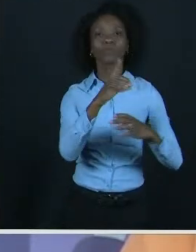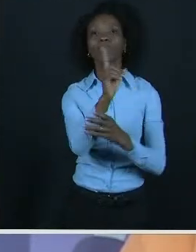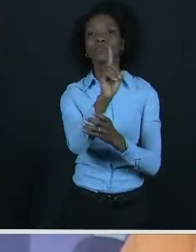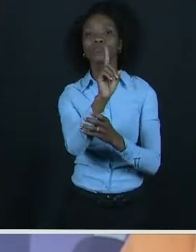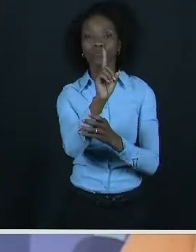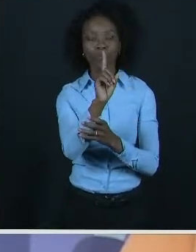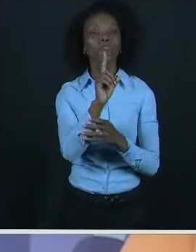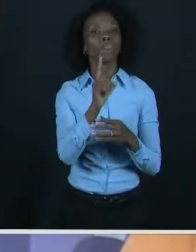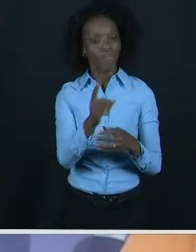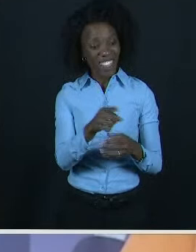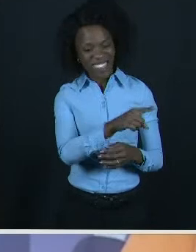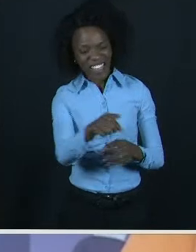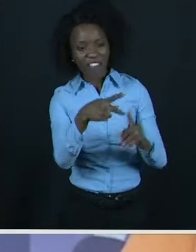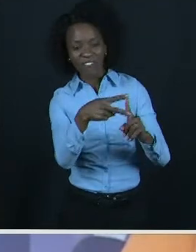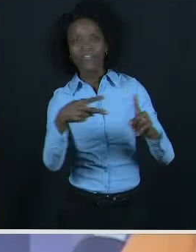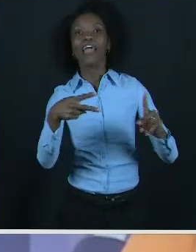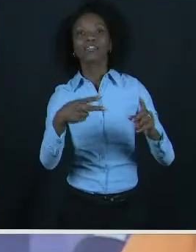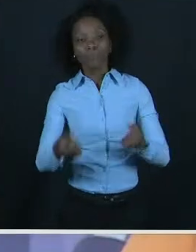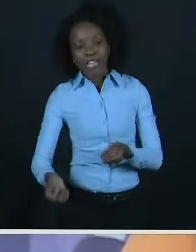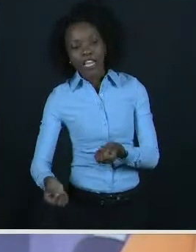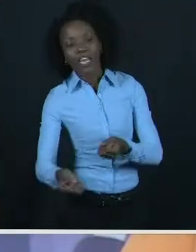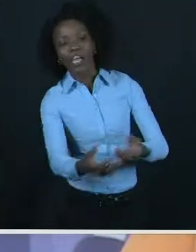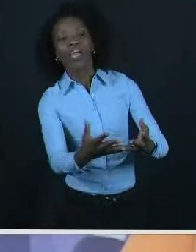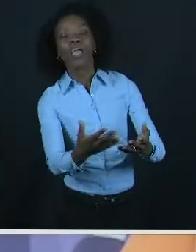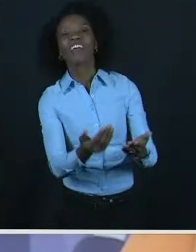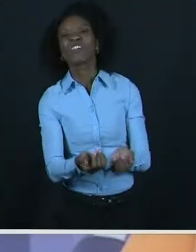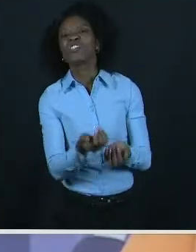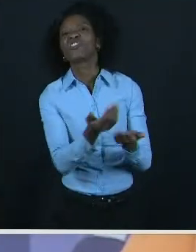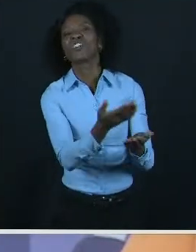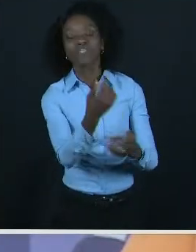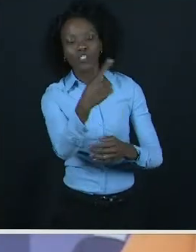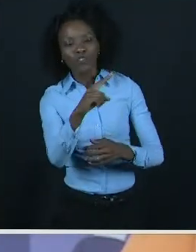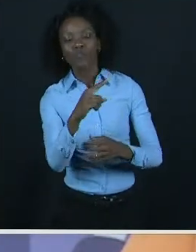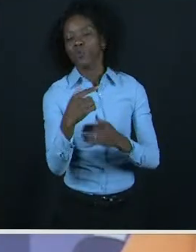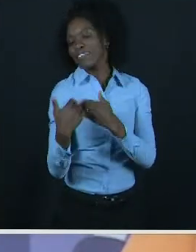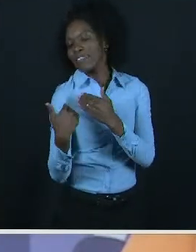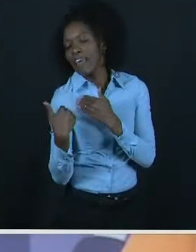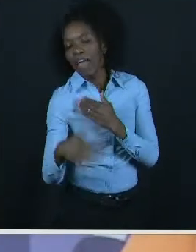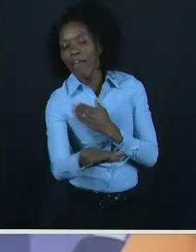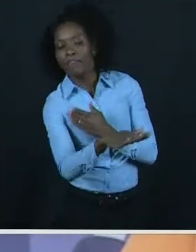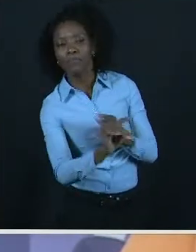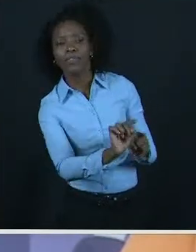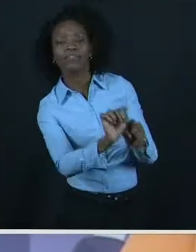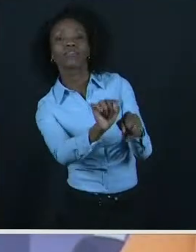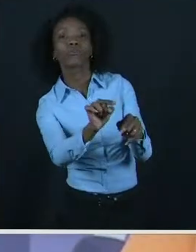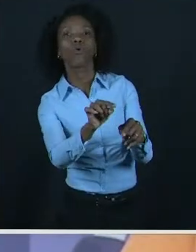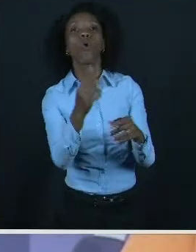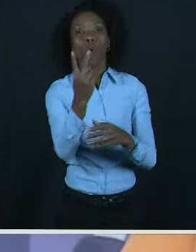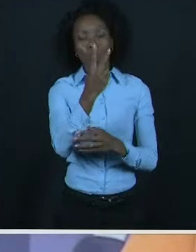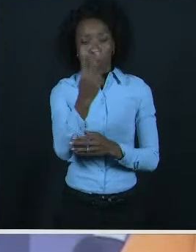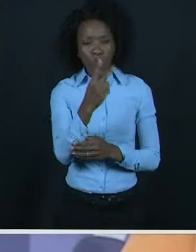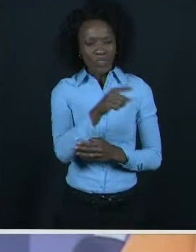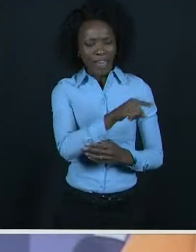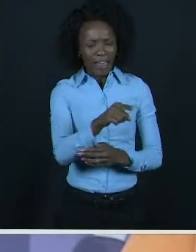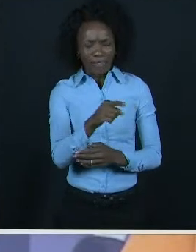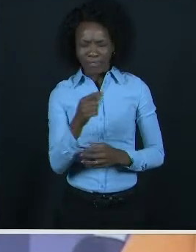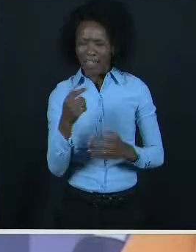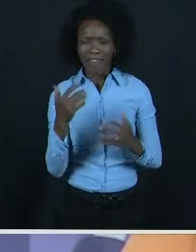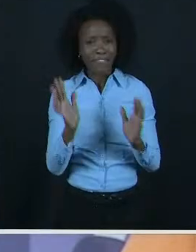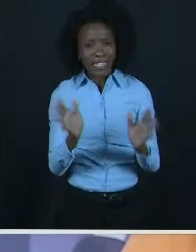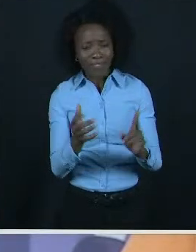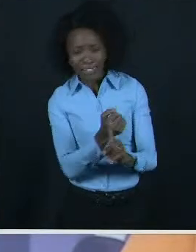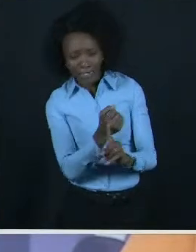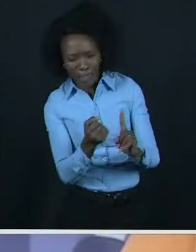adequate sheltering services and one-stop services for victims of trauma. Now, expanding